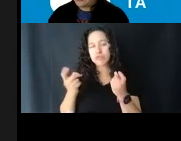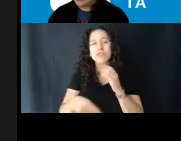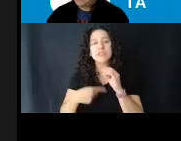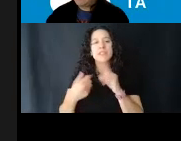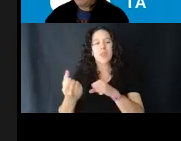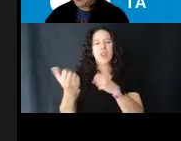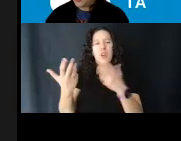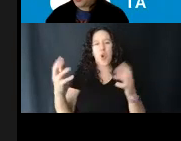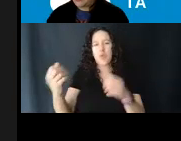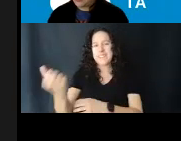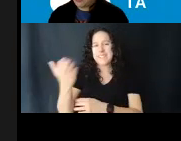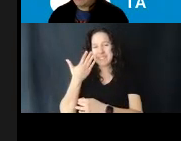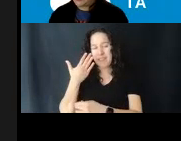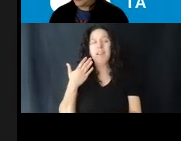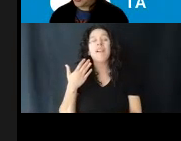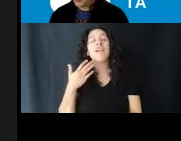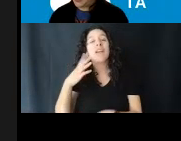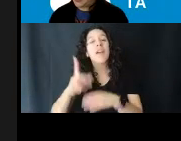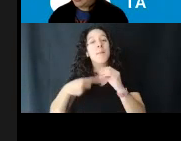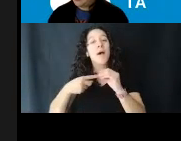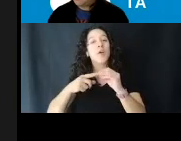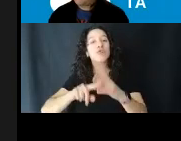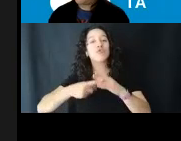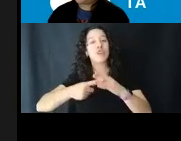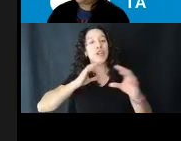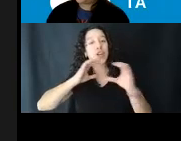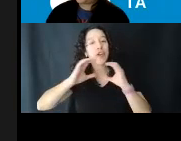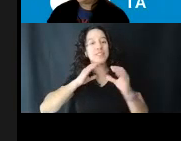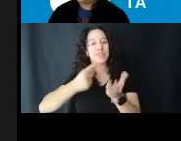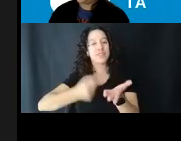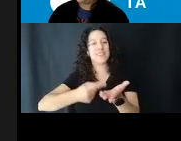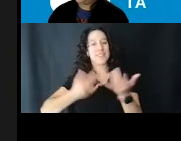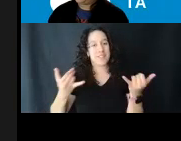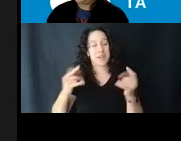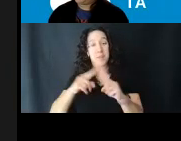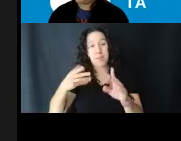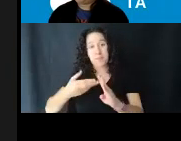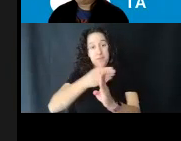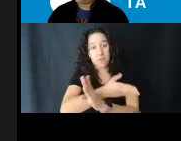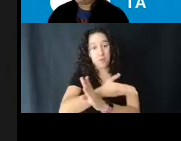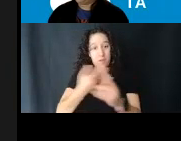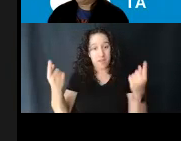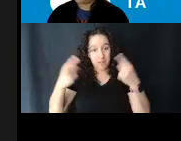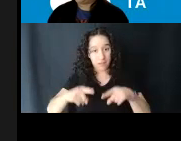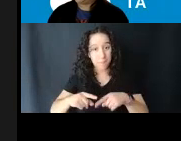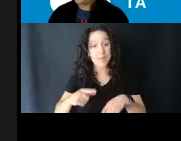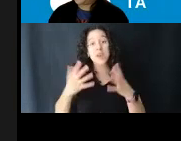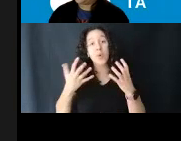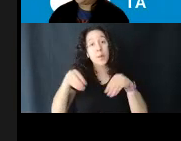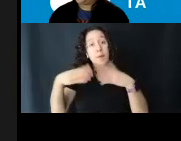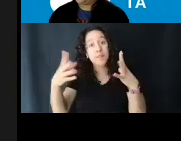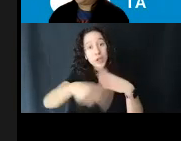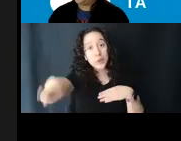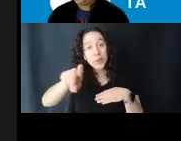to us to sort of get the conversation going. But before we do that, I just wanted to give everyone here an